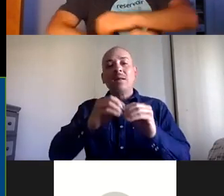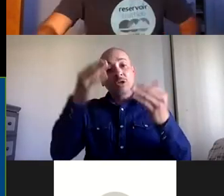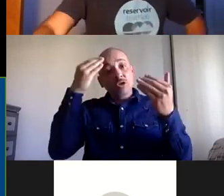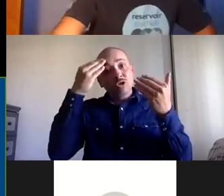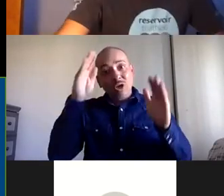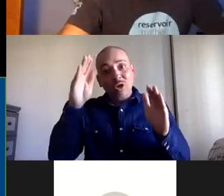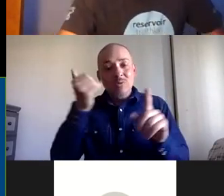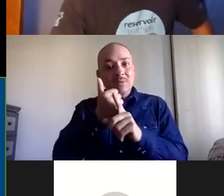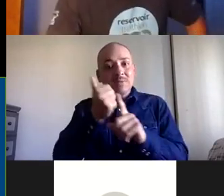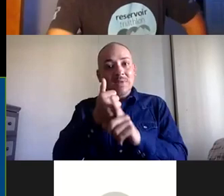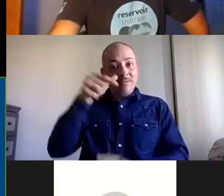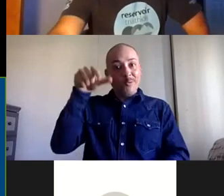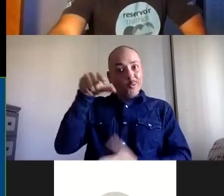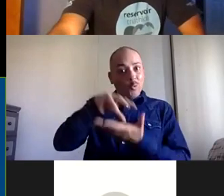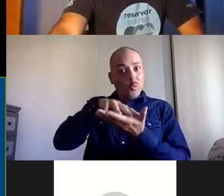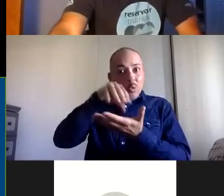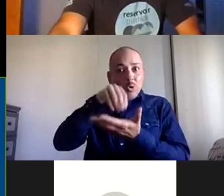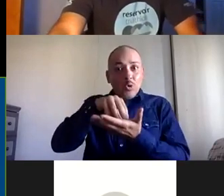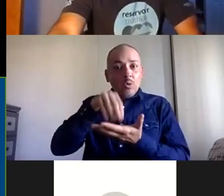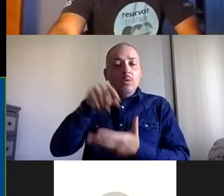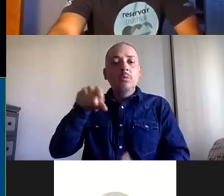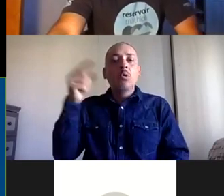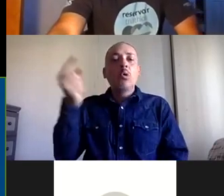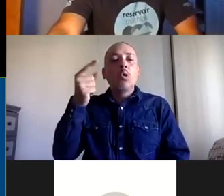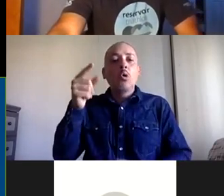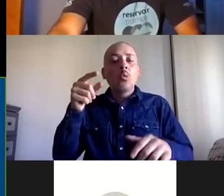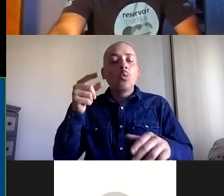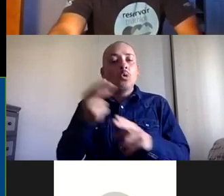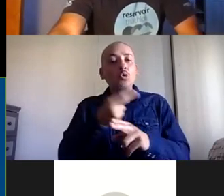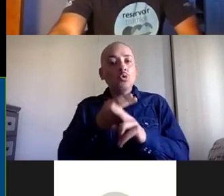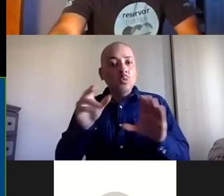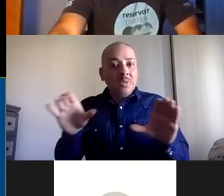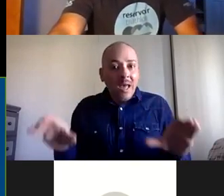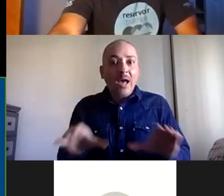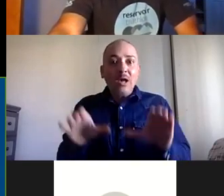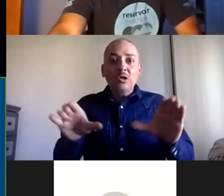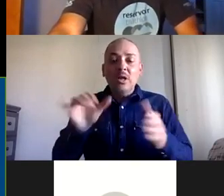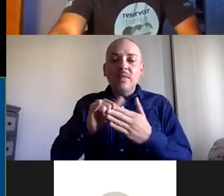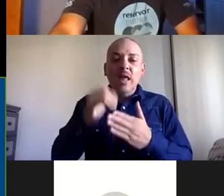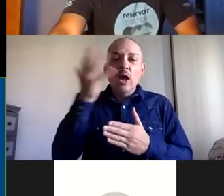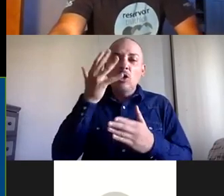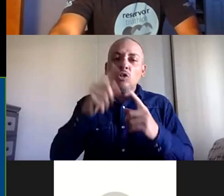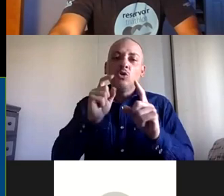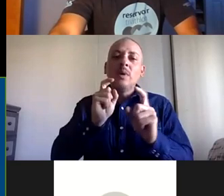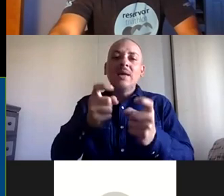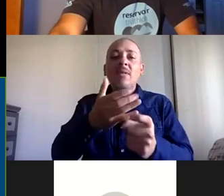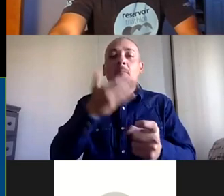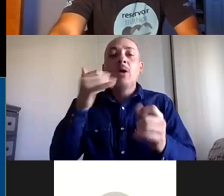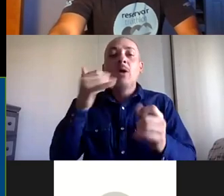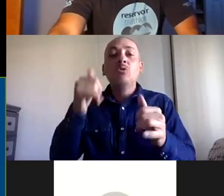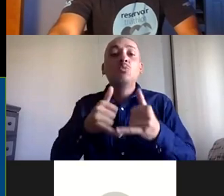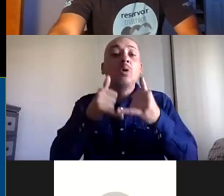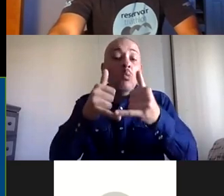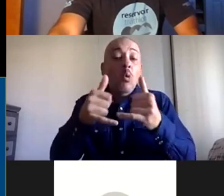is Q-learning always takes the action that looks to give it the best reward,